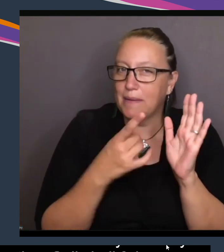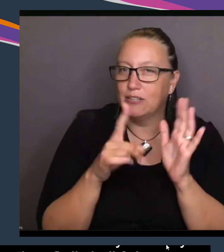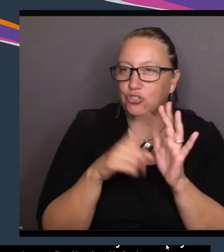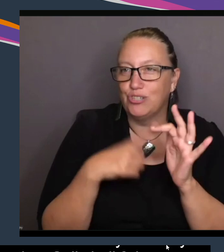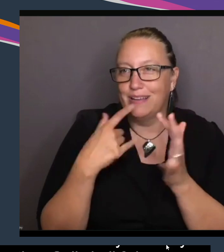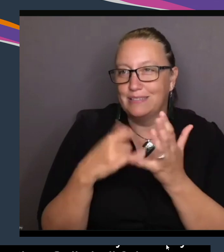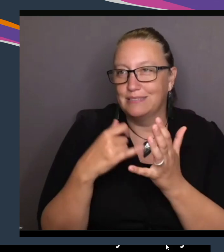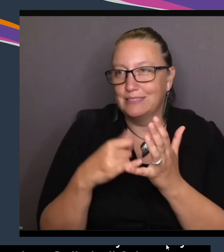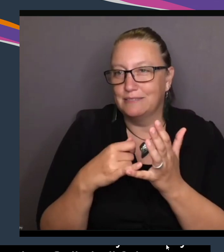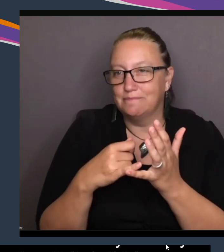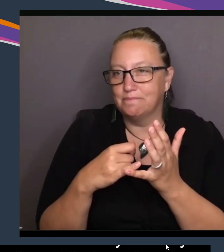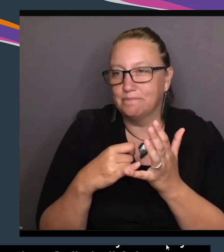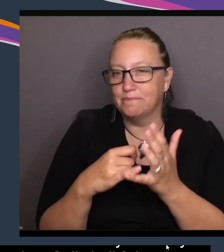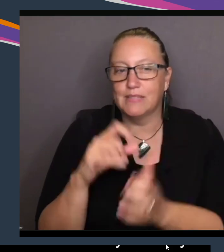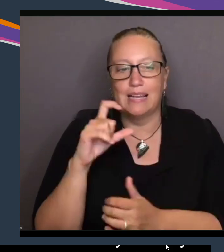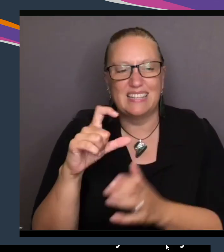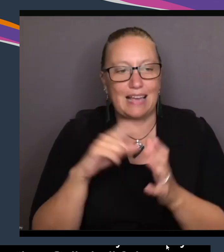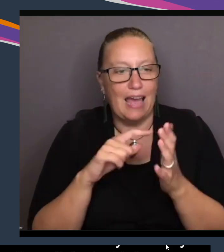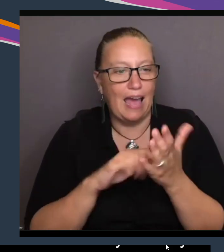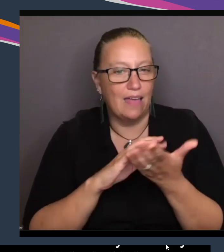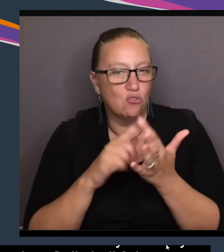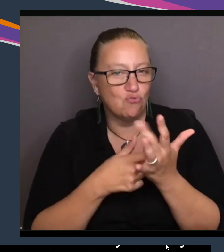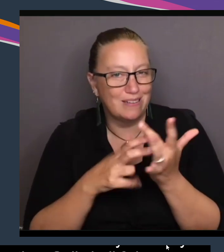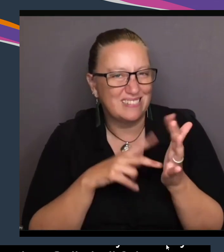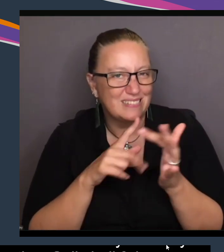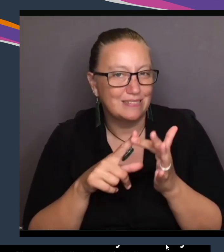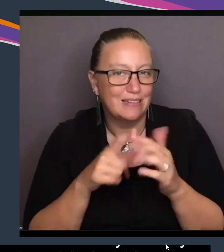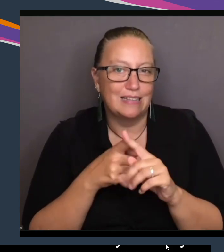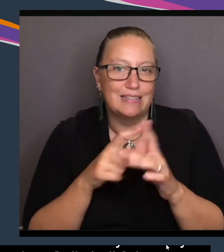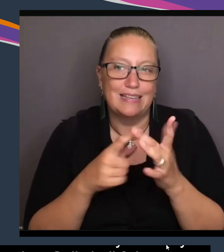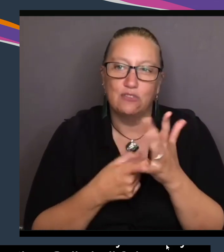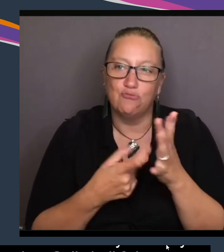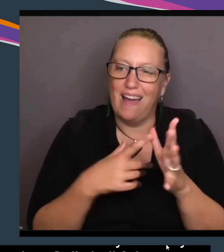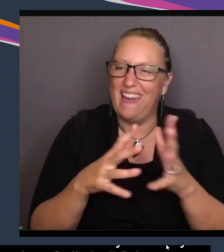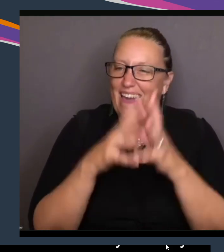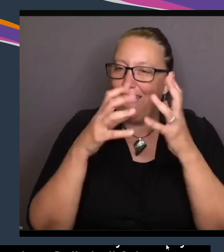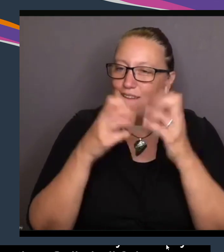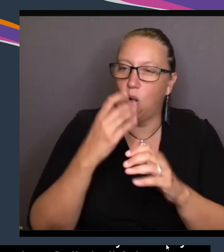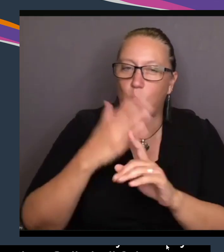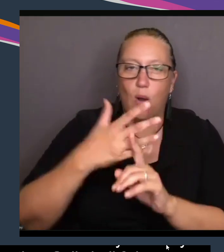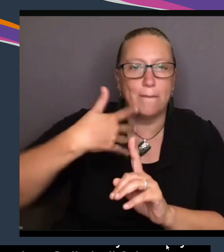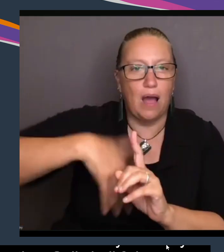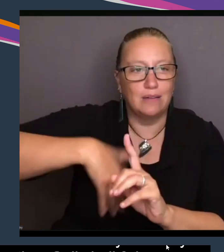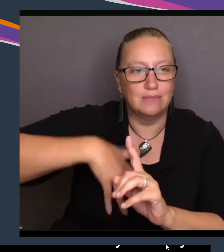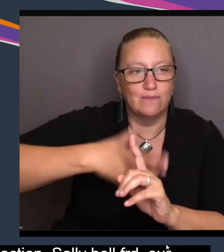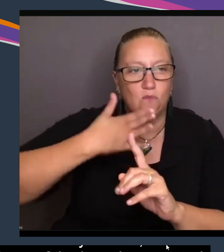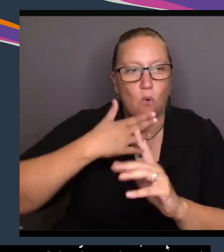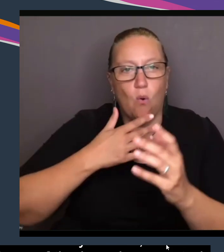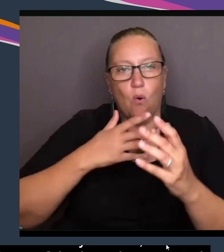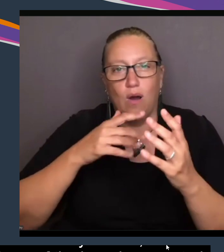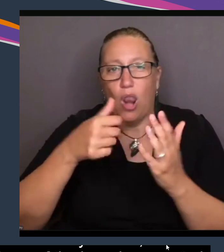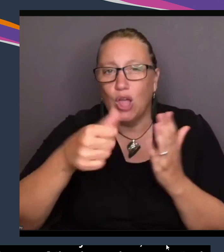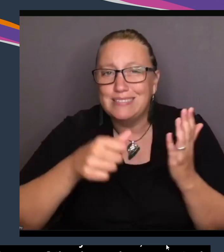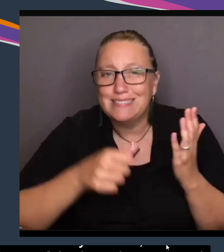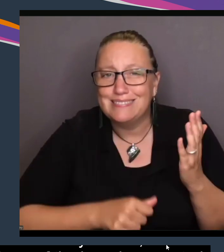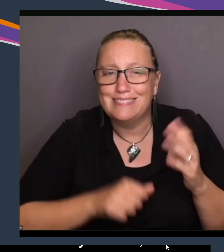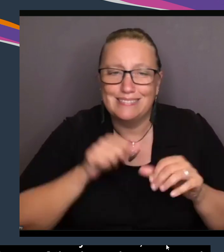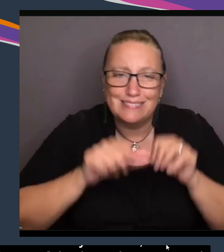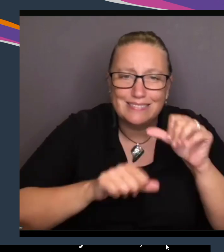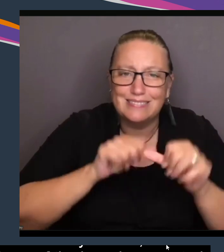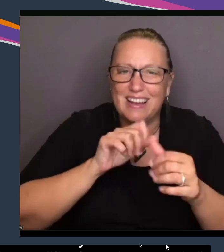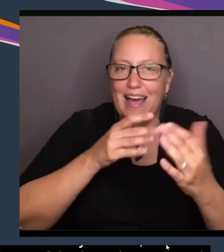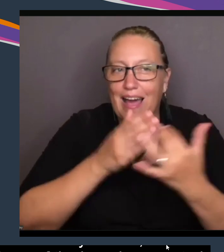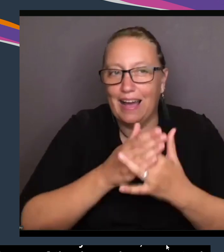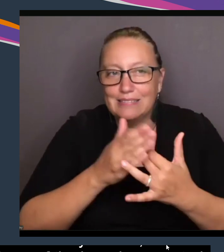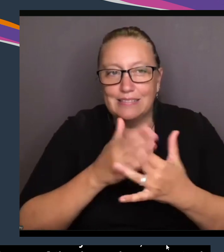Catherine, Kira. Everyone's worked behind the scenes across logistics, access and production, and activities like this